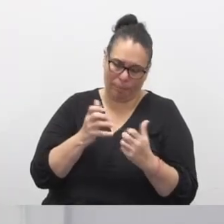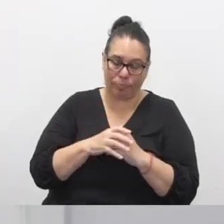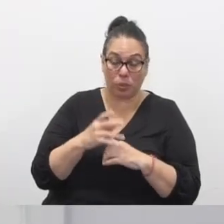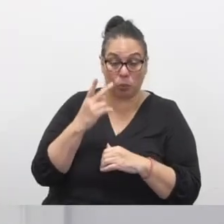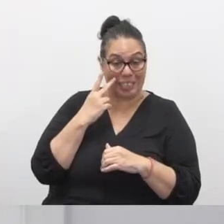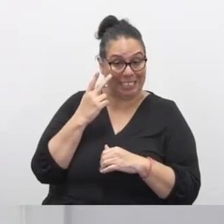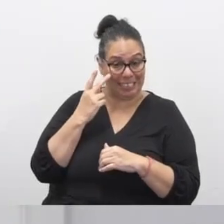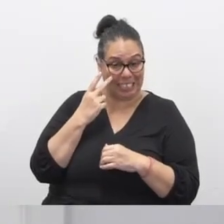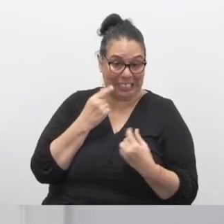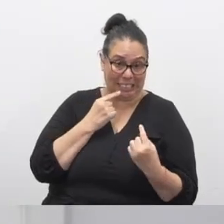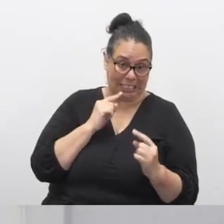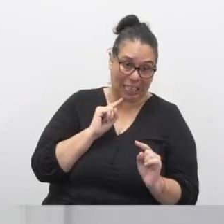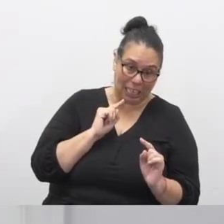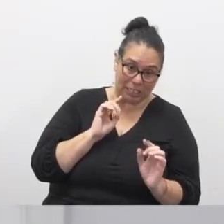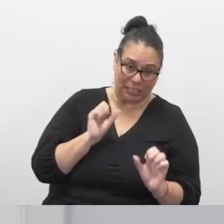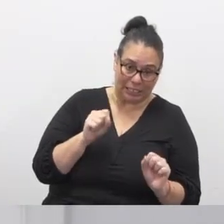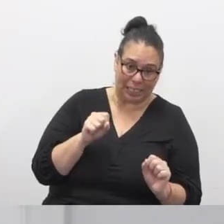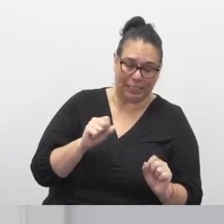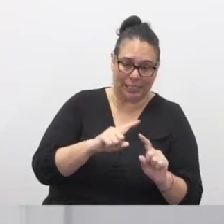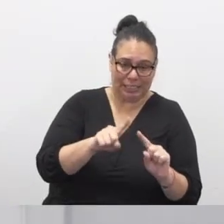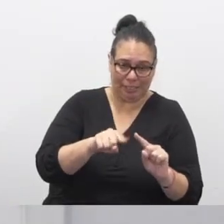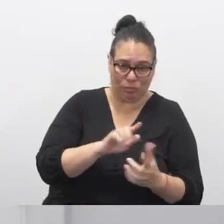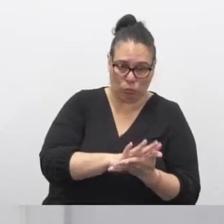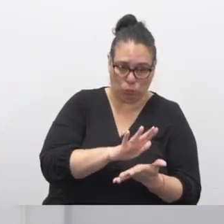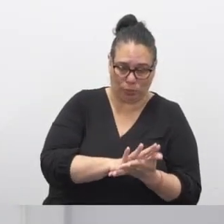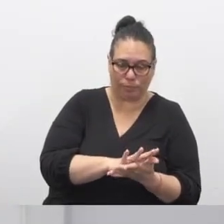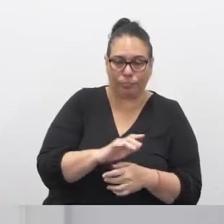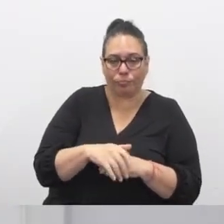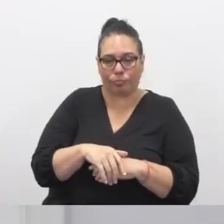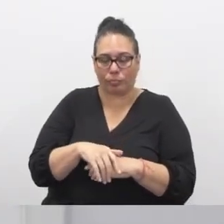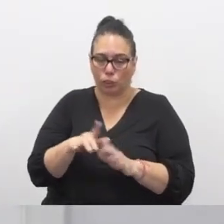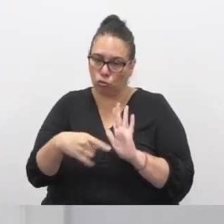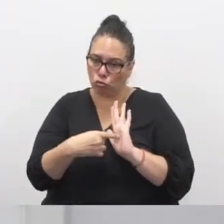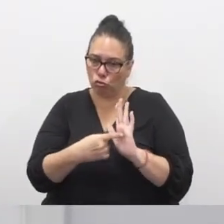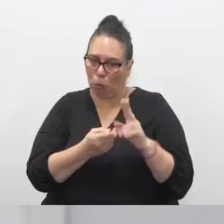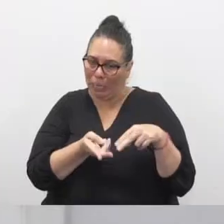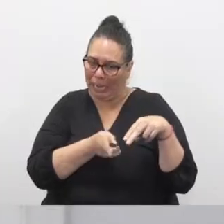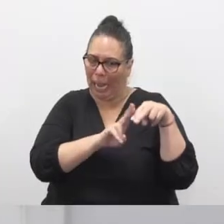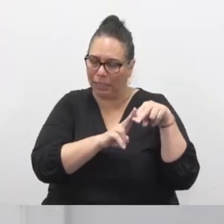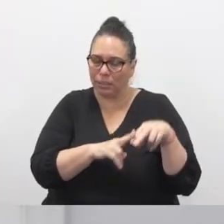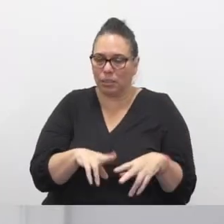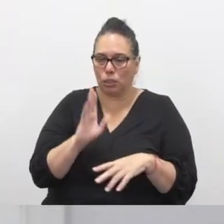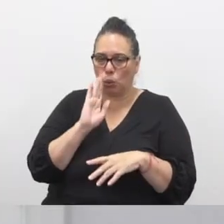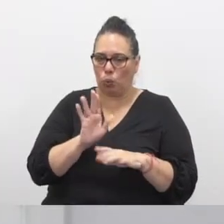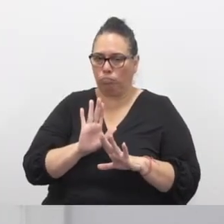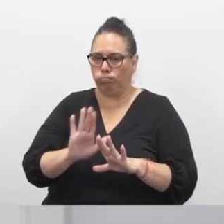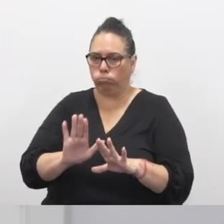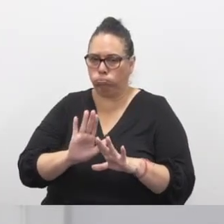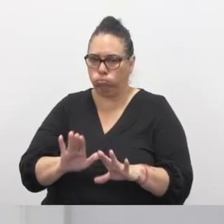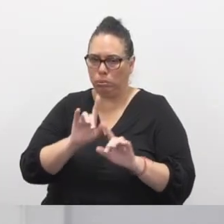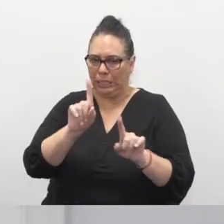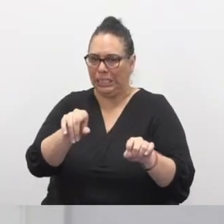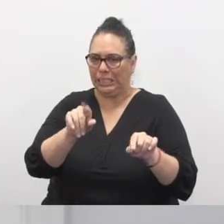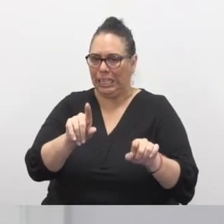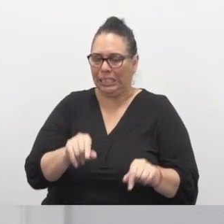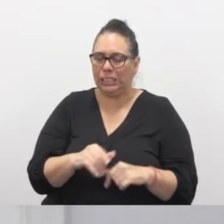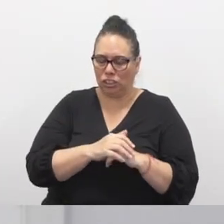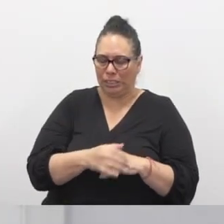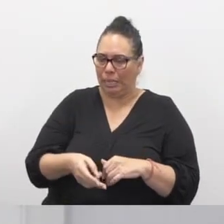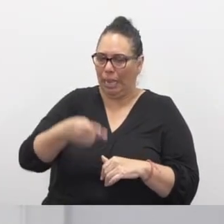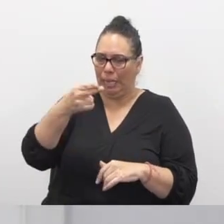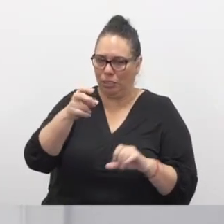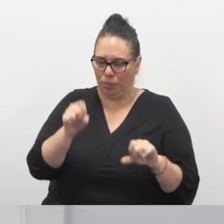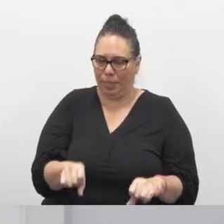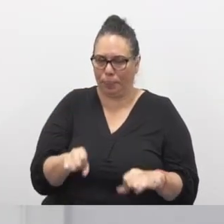seen success in different schools, really showing gains, so we'll continue to push our attendance as high as we